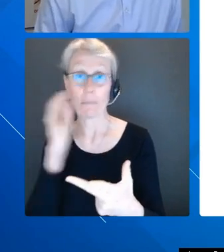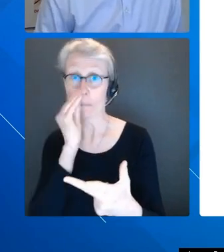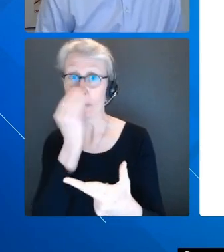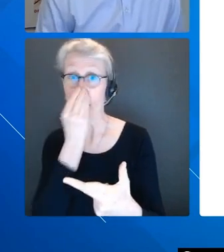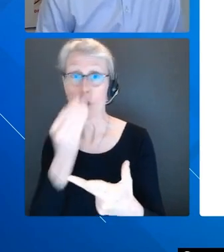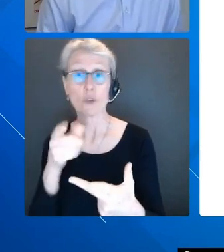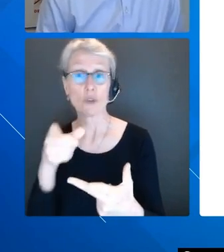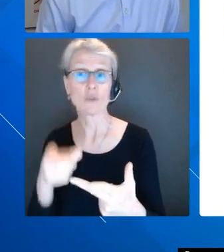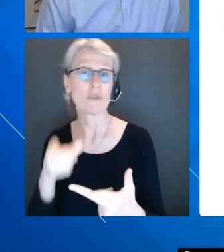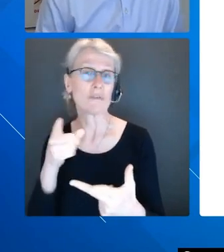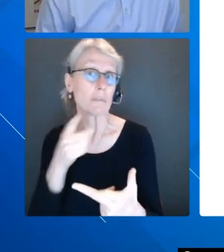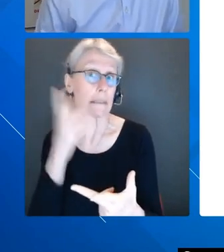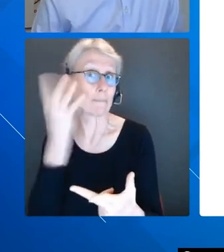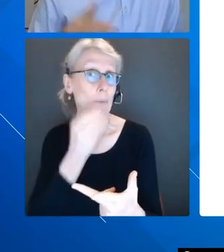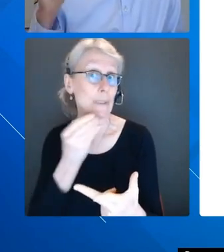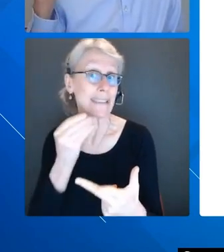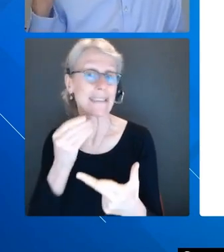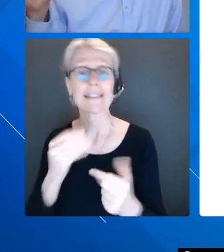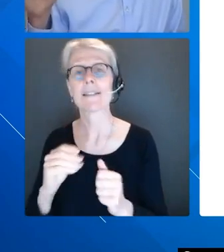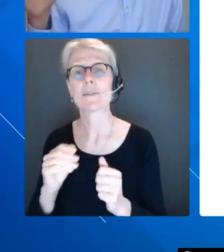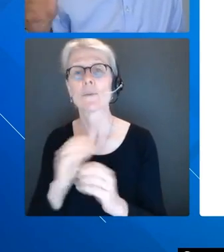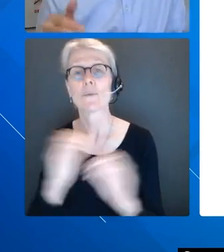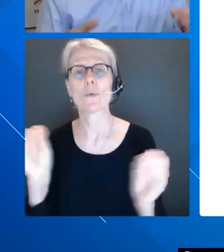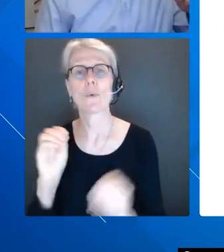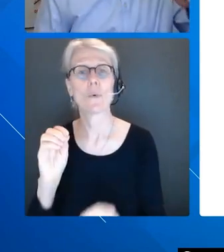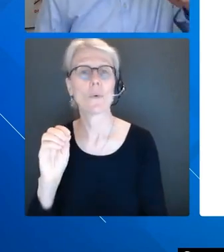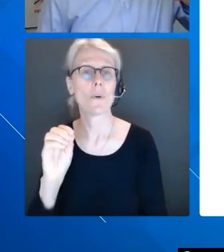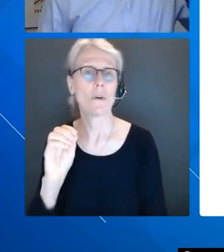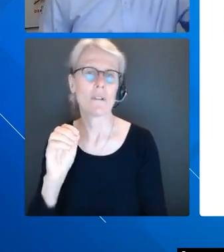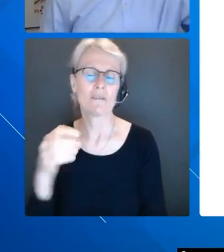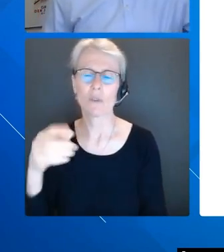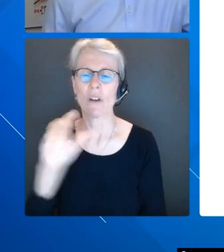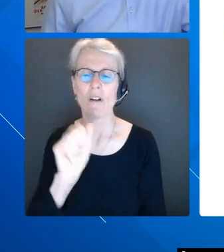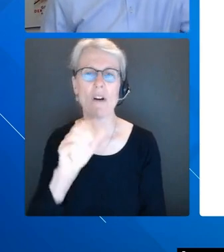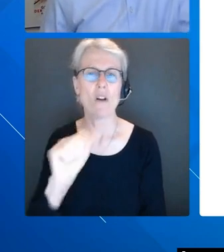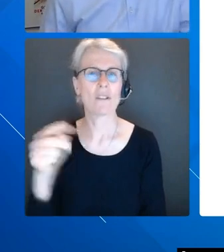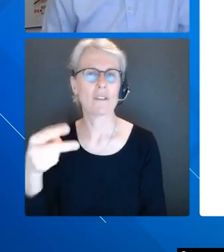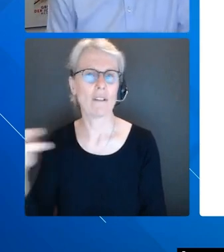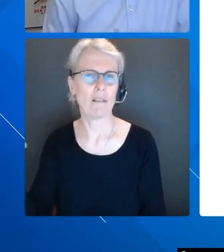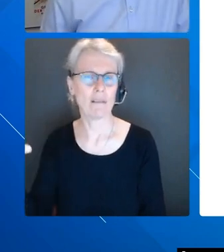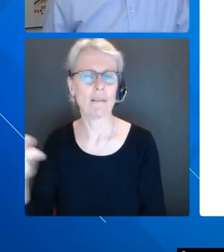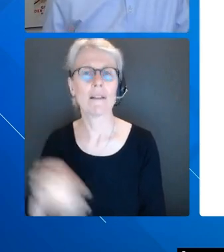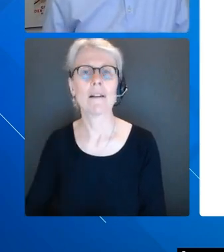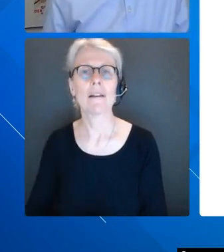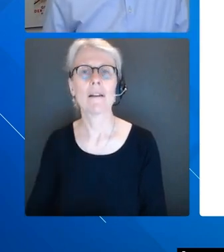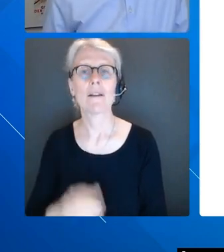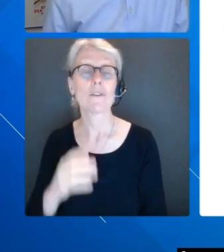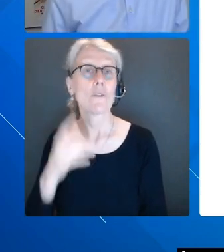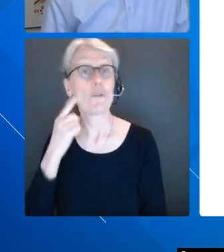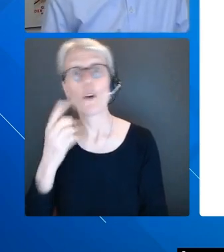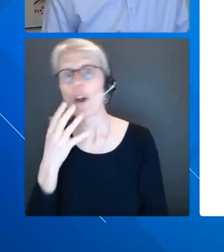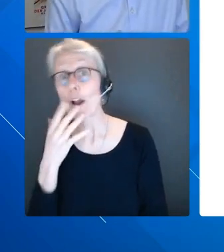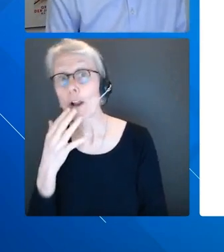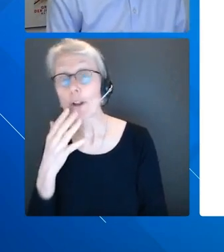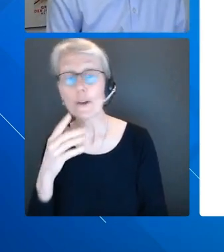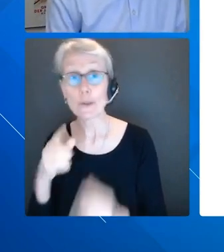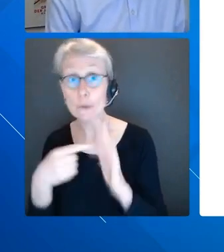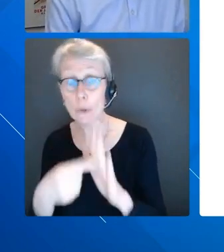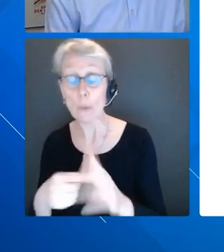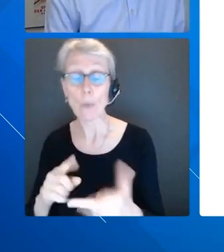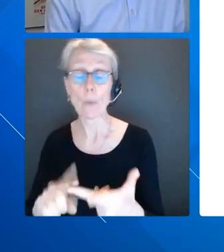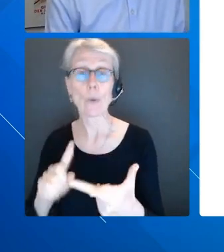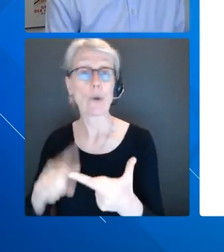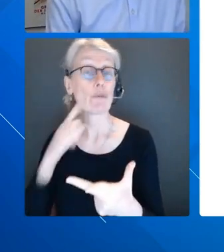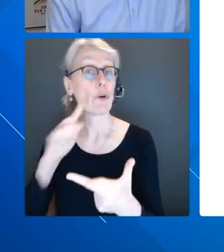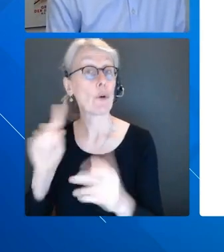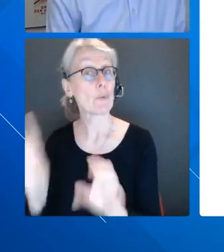text. So again, context is everything. From a pollen site to a site that uses it for the colors to just decoration. That's what's important.